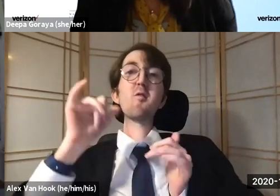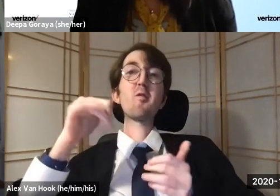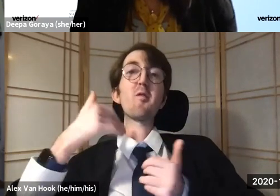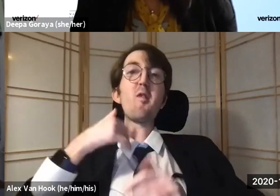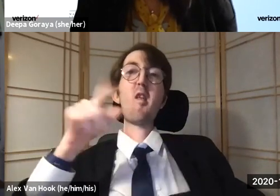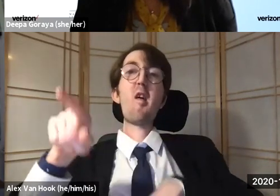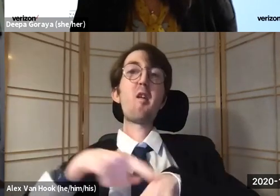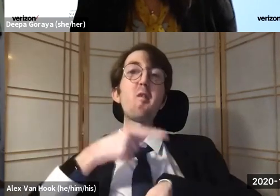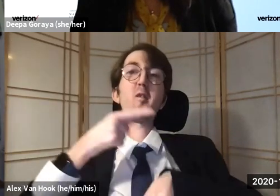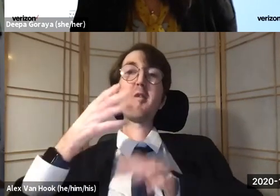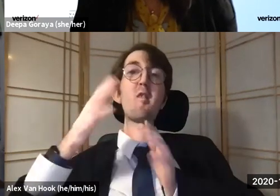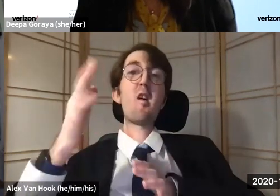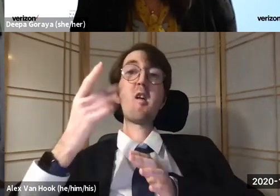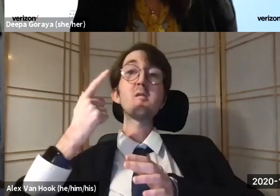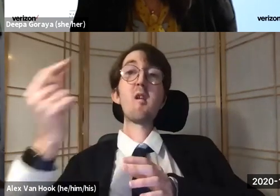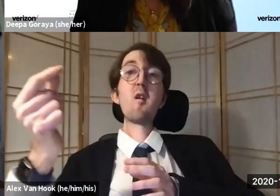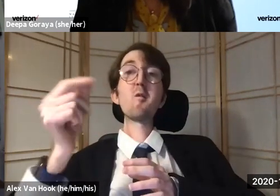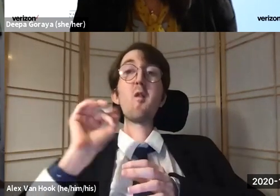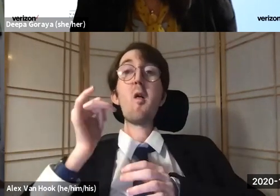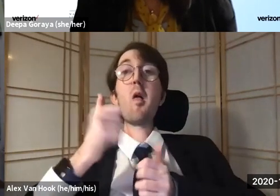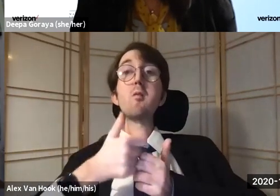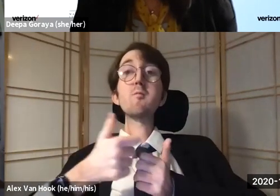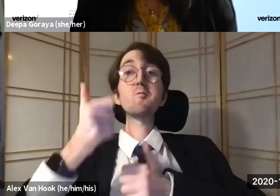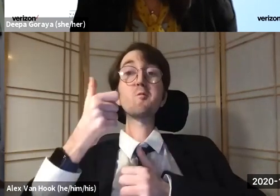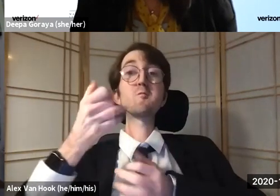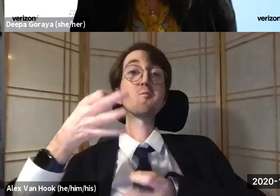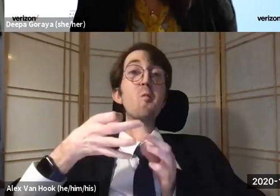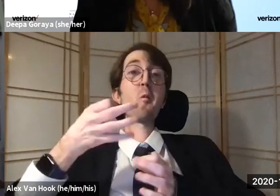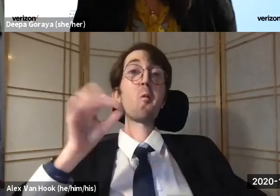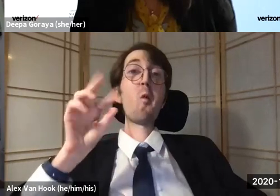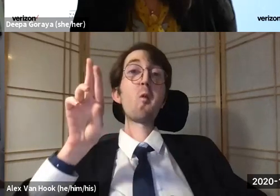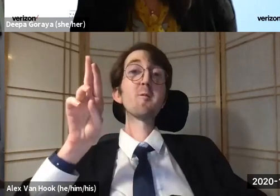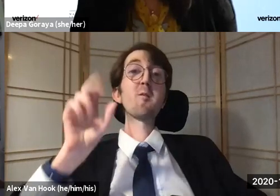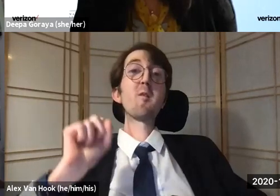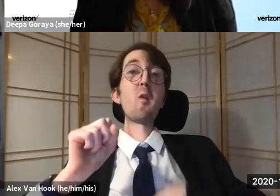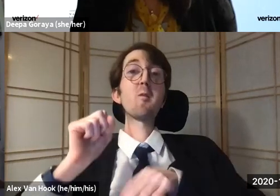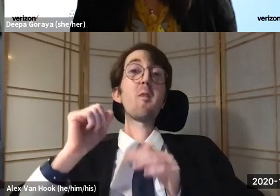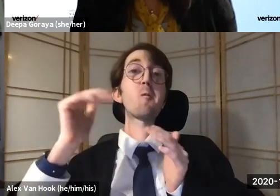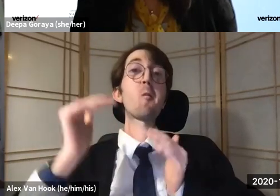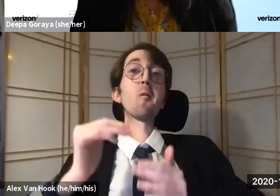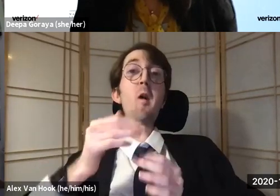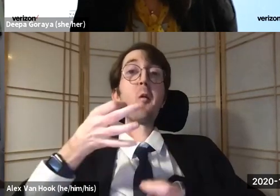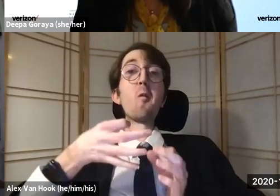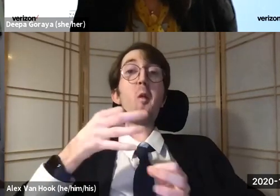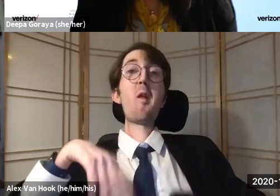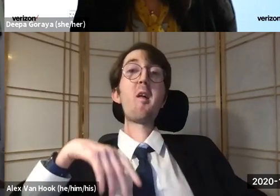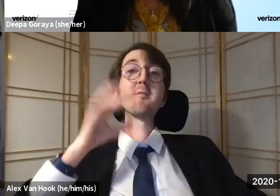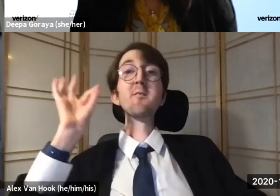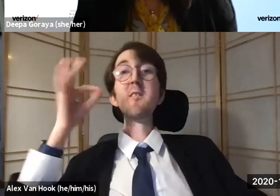ability. However, we still have a really long way to go as the Supreme Court of the United